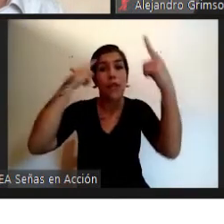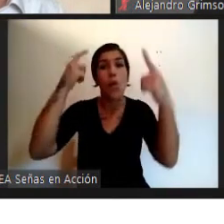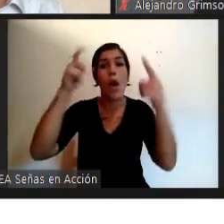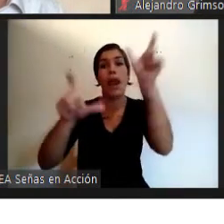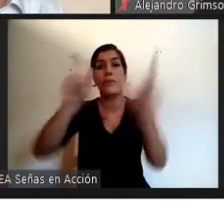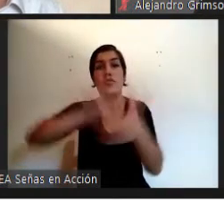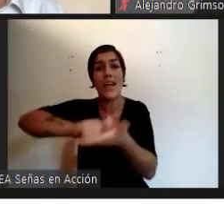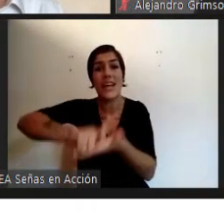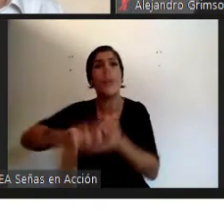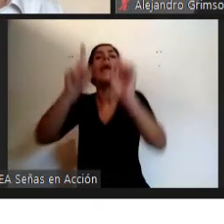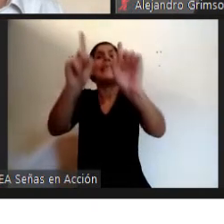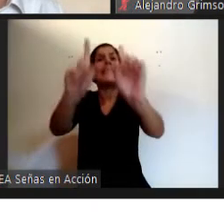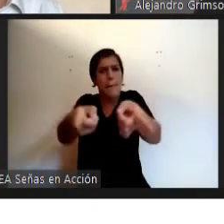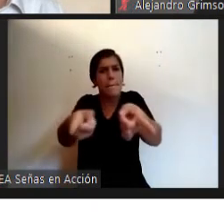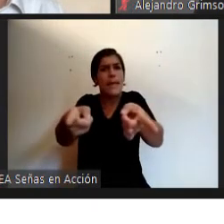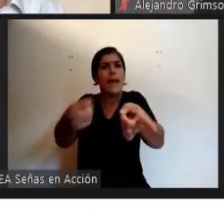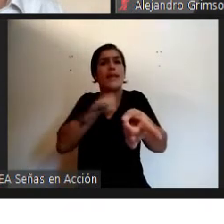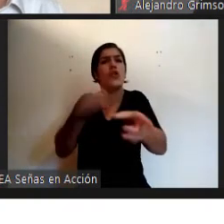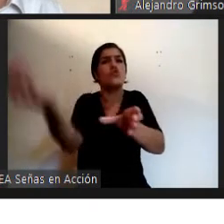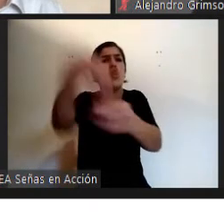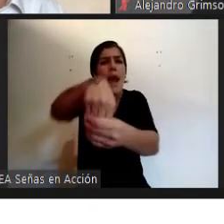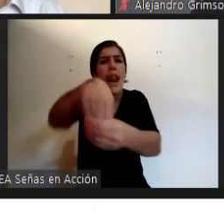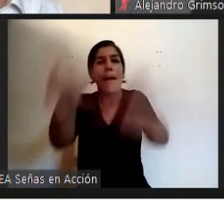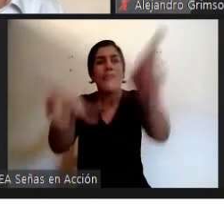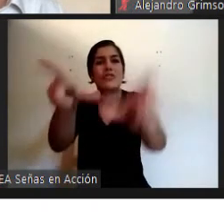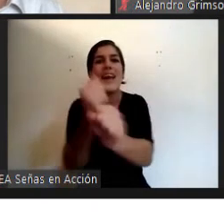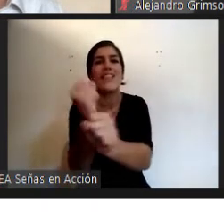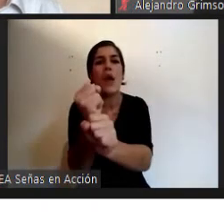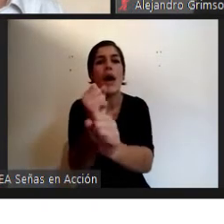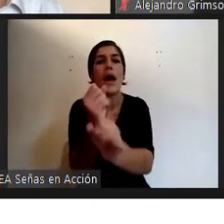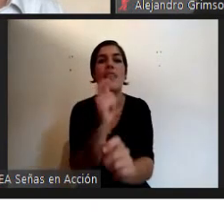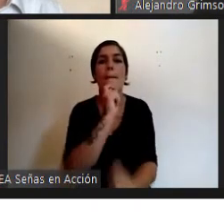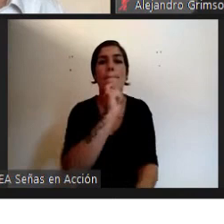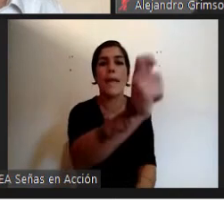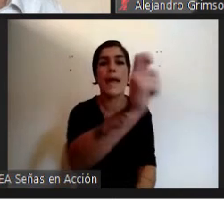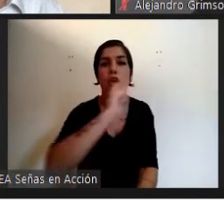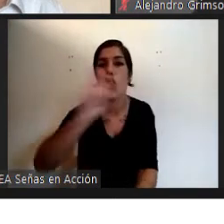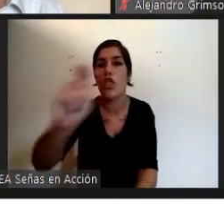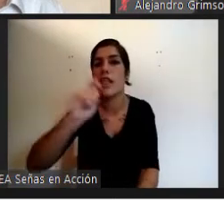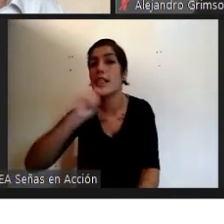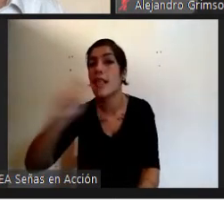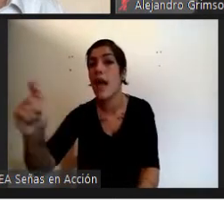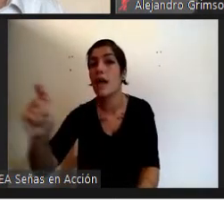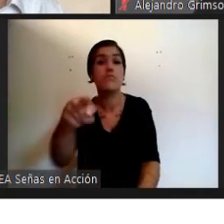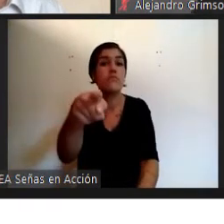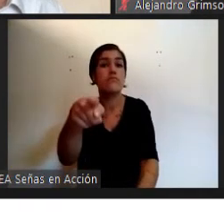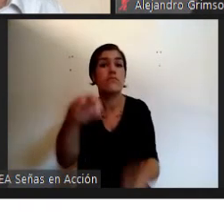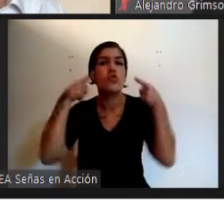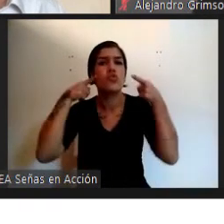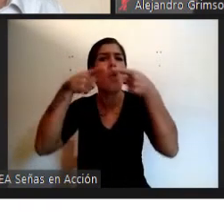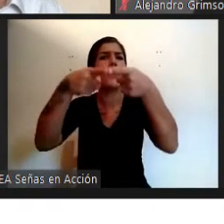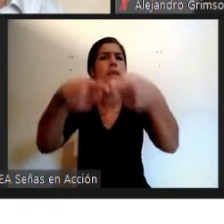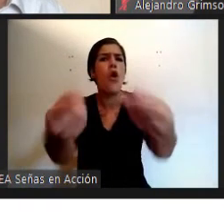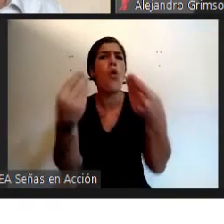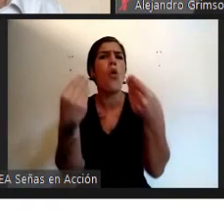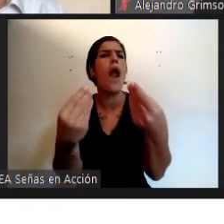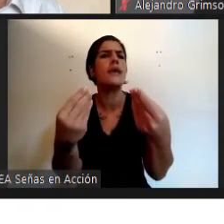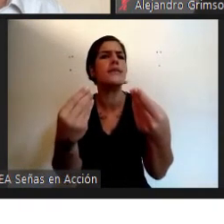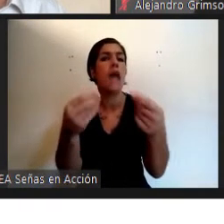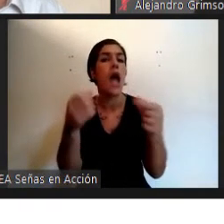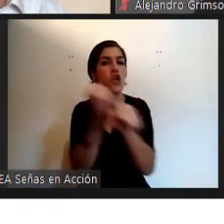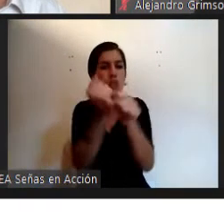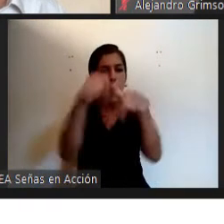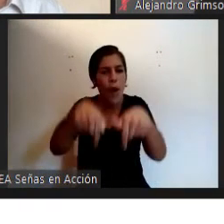that if they fulfill their duty, they should be critical of the government. If we would be in Brazil rather than in Argentina, that would be their view.